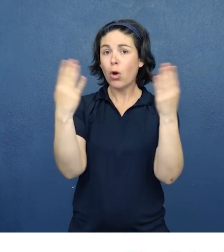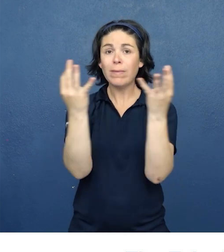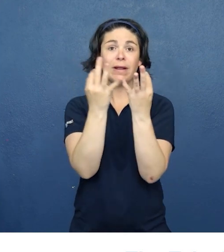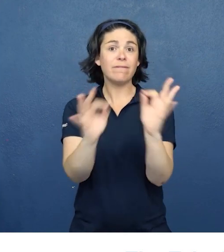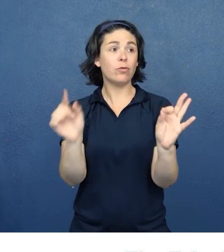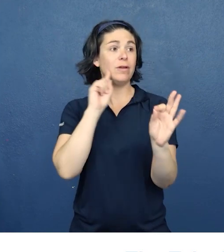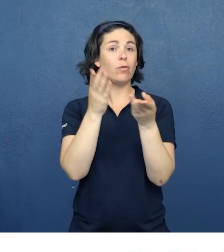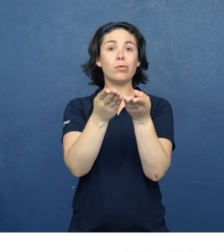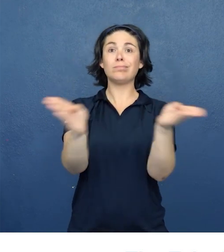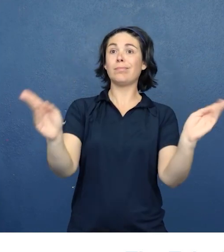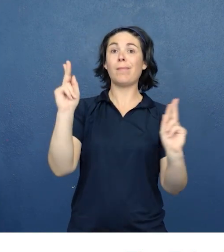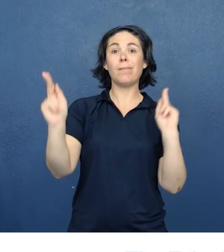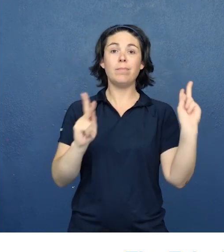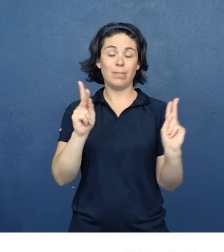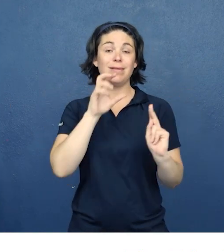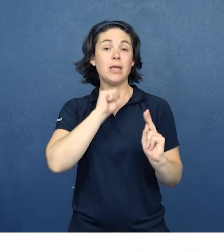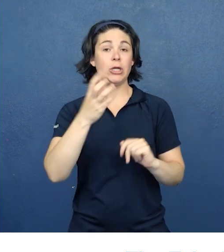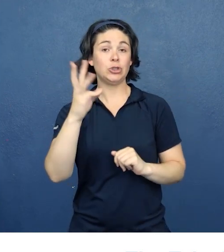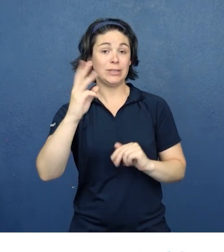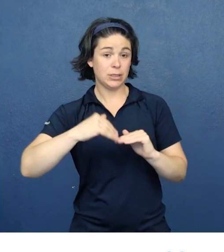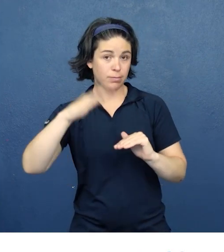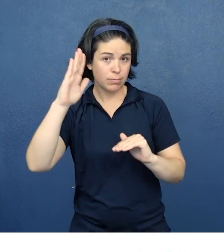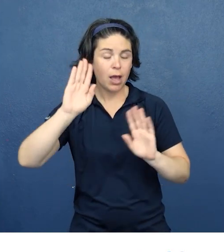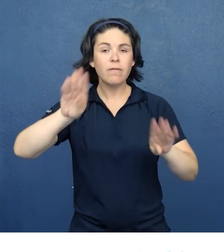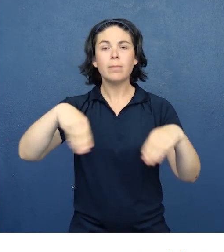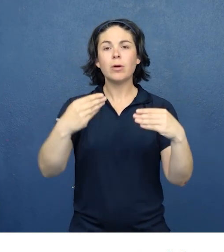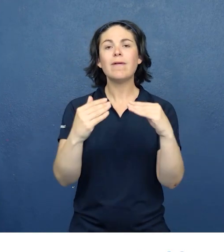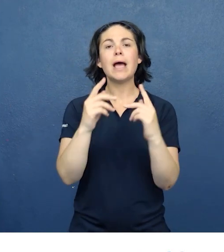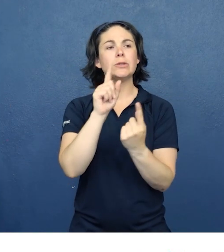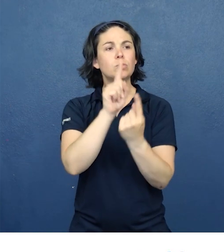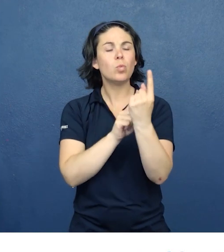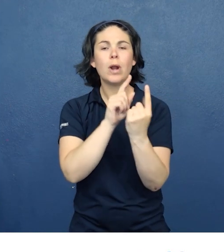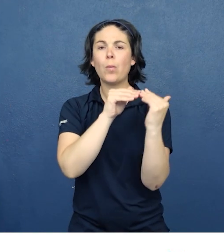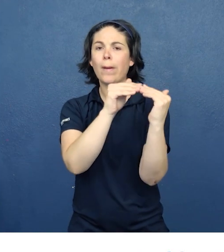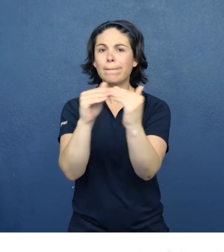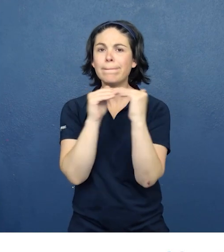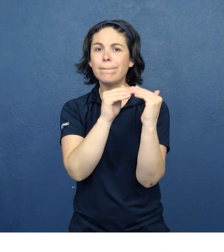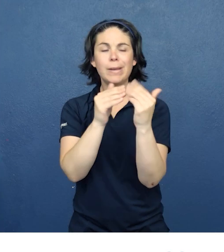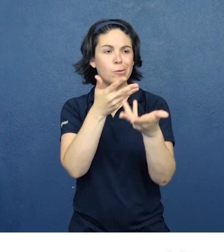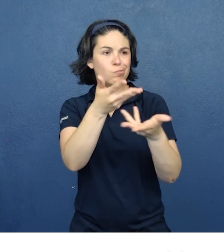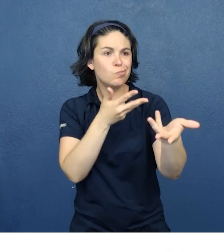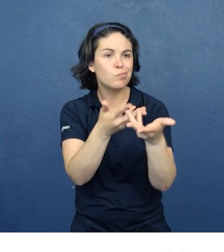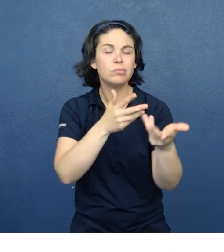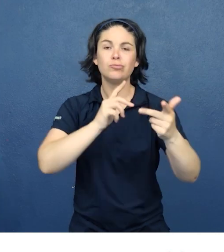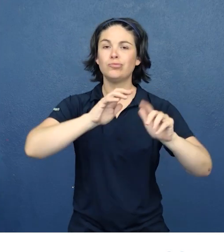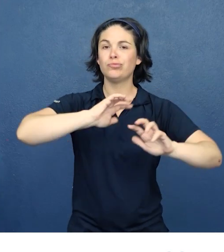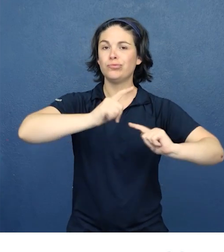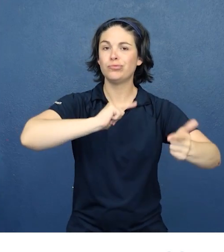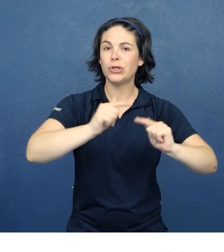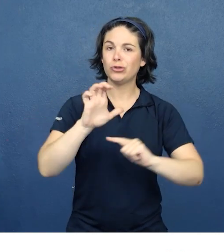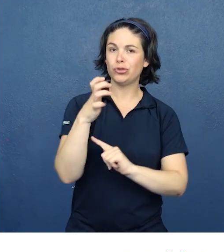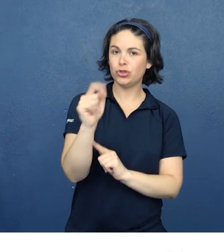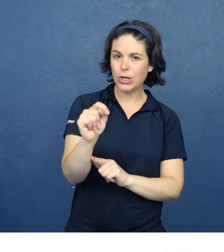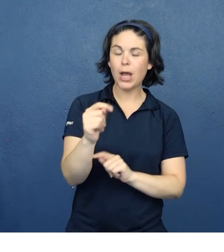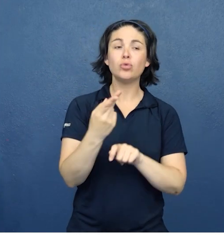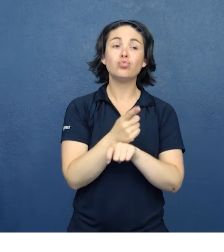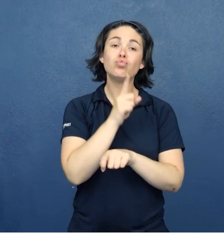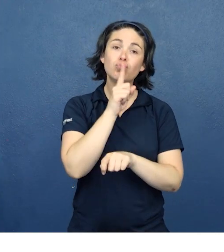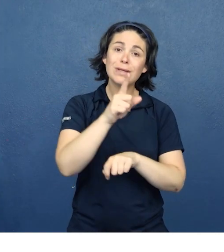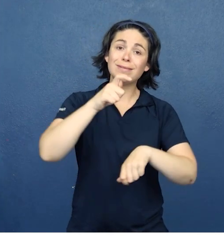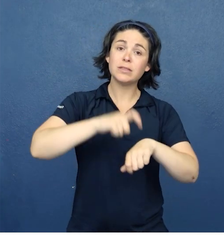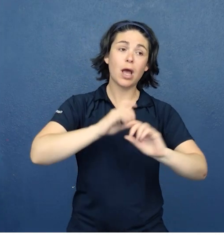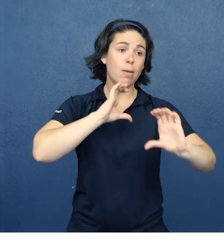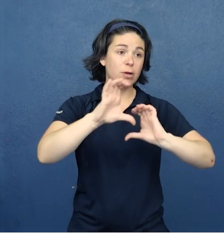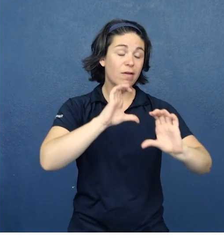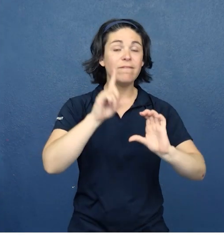Riverside County public, age 16 or older, provides peer-to-peer live chat interface using real-time conversations for